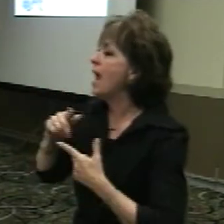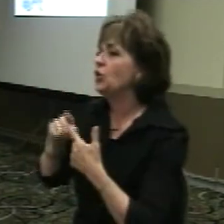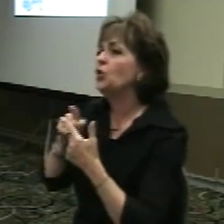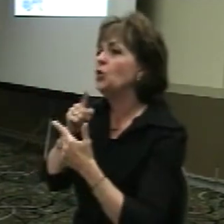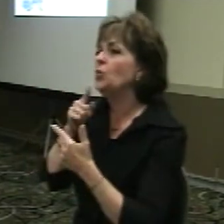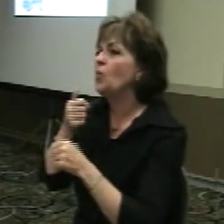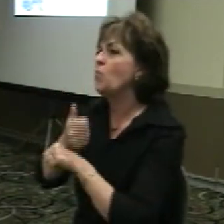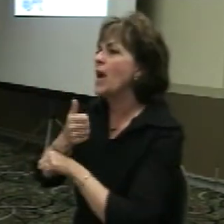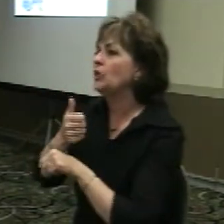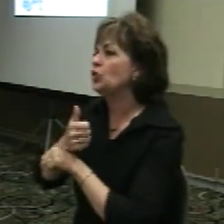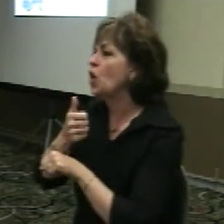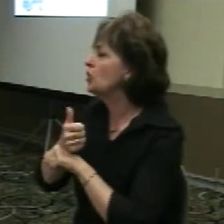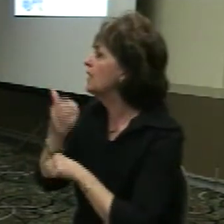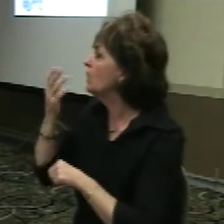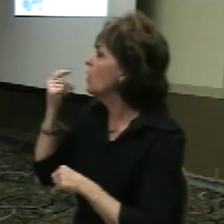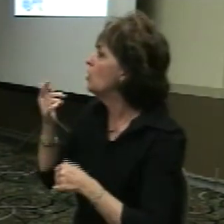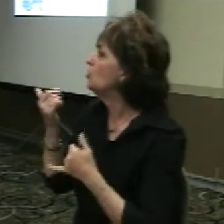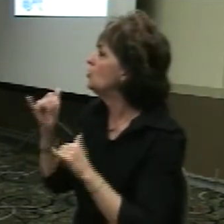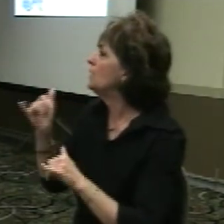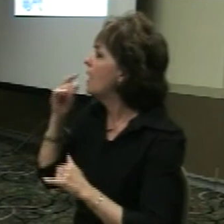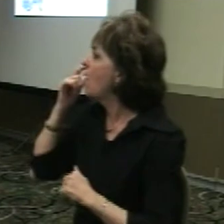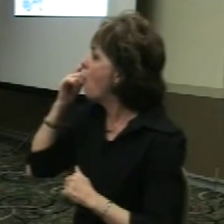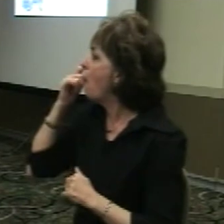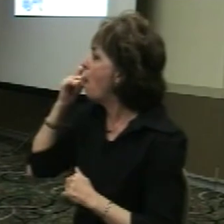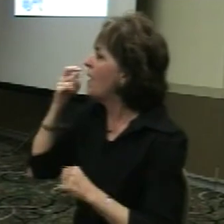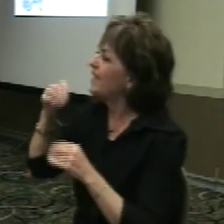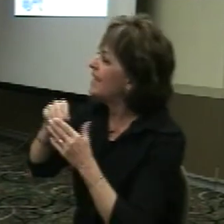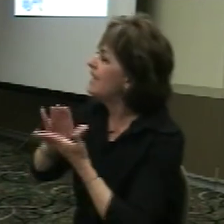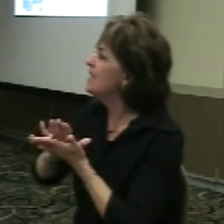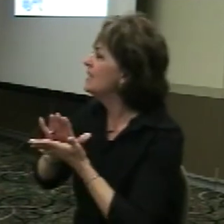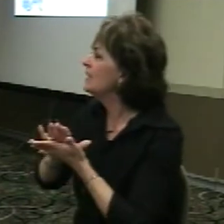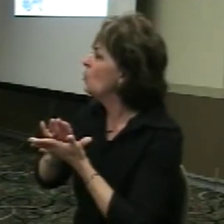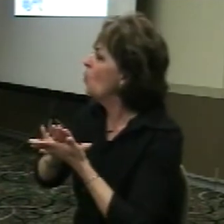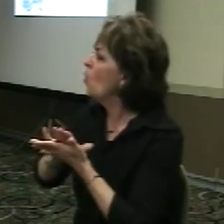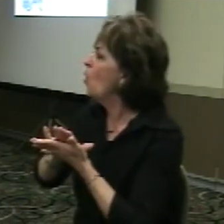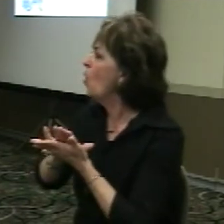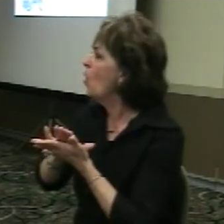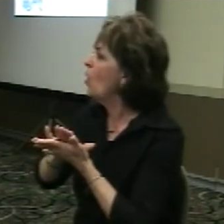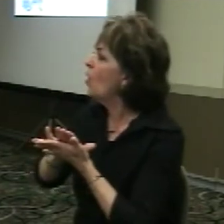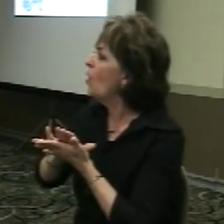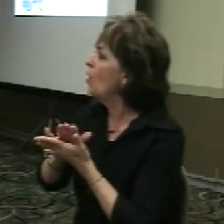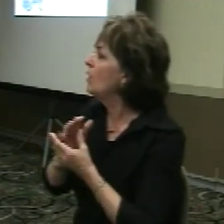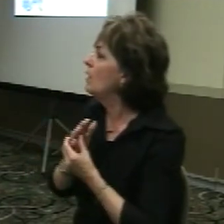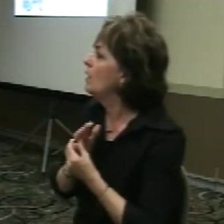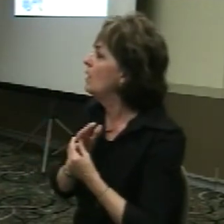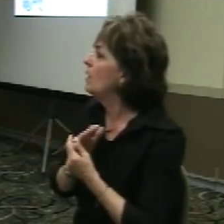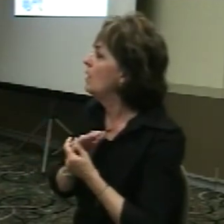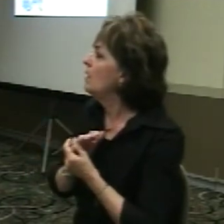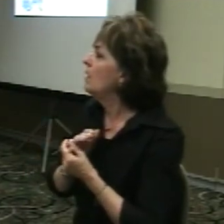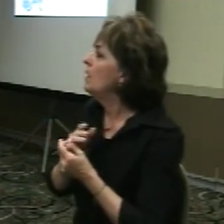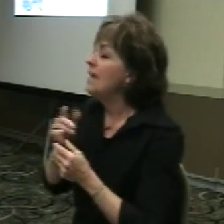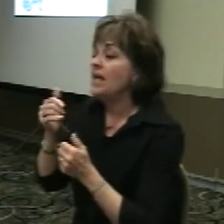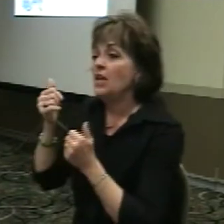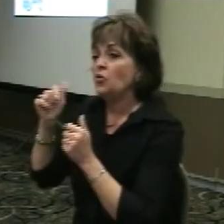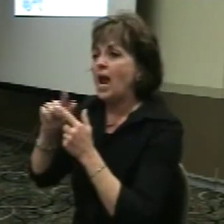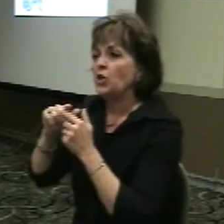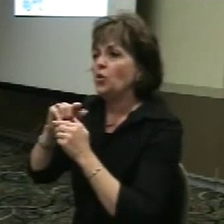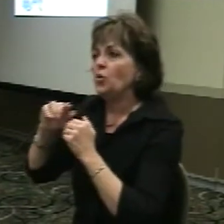charges because they're still forced to be in the school with the other kids, and trying to keep them safe as